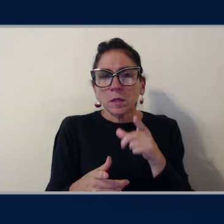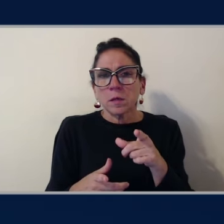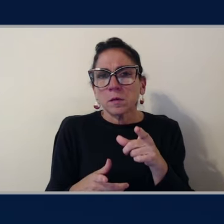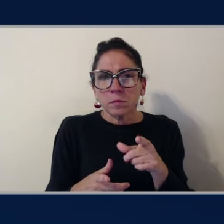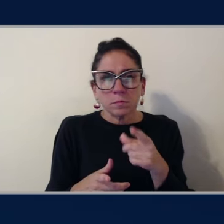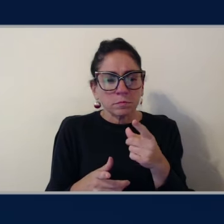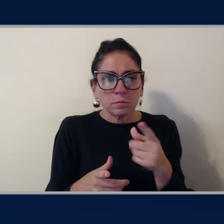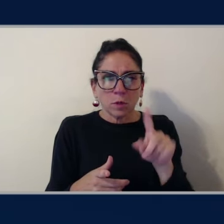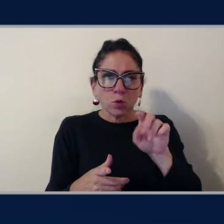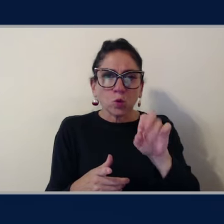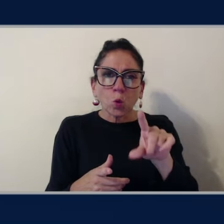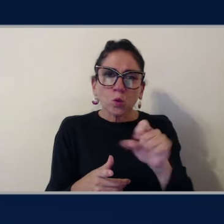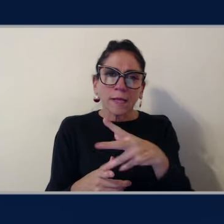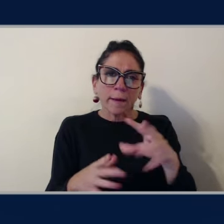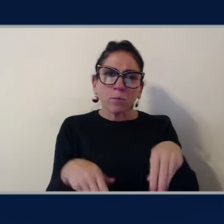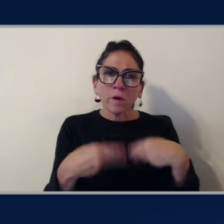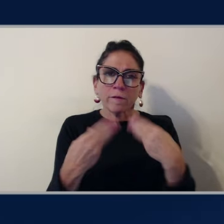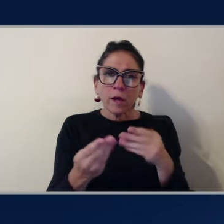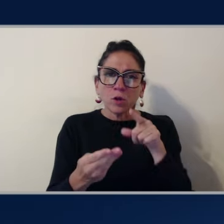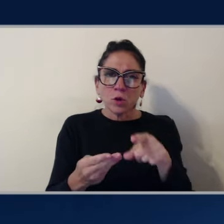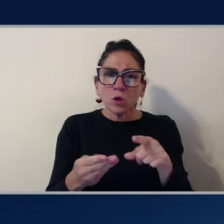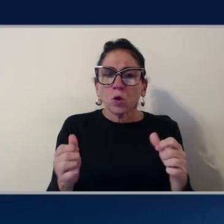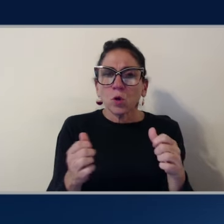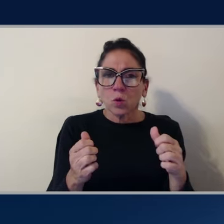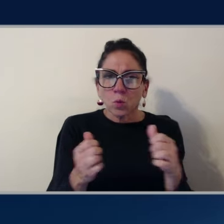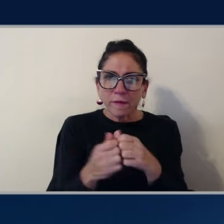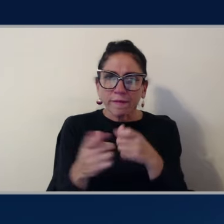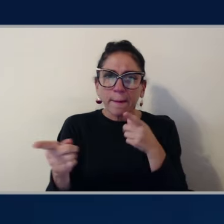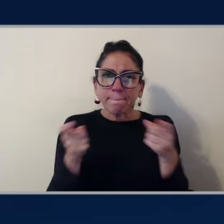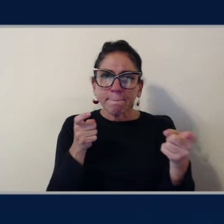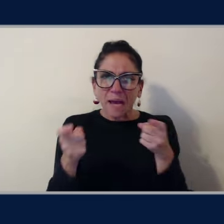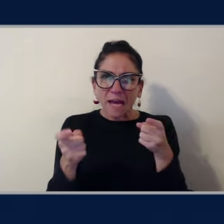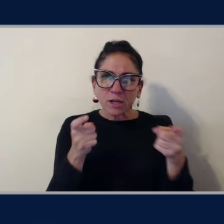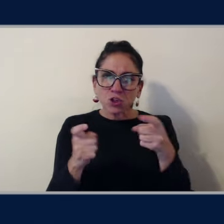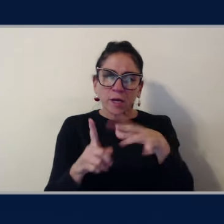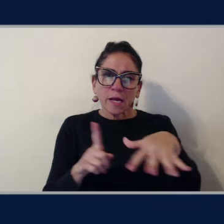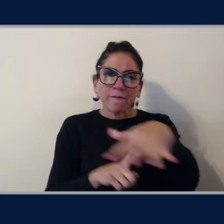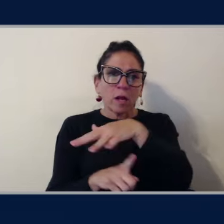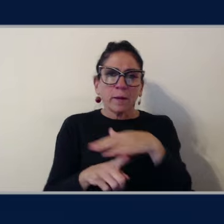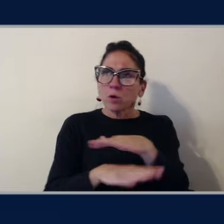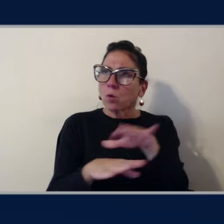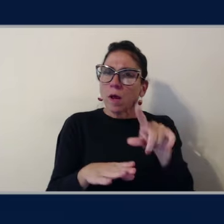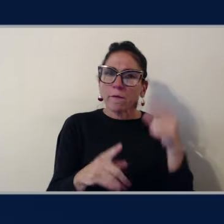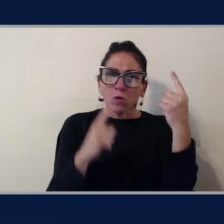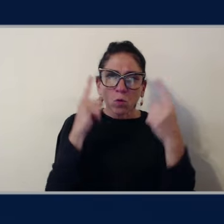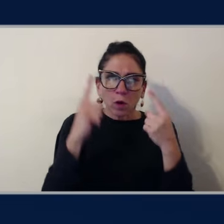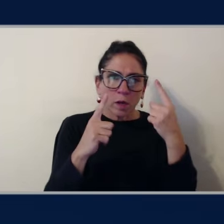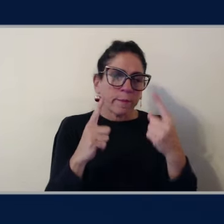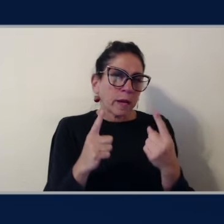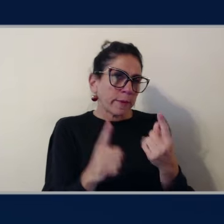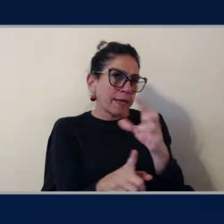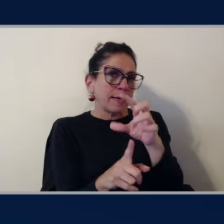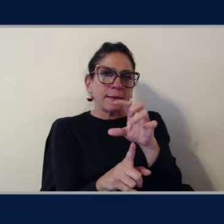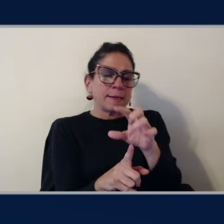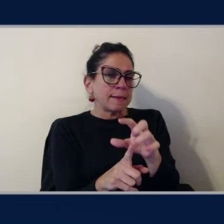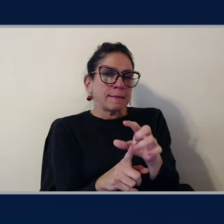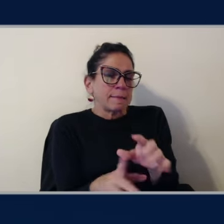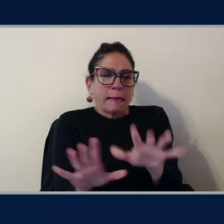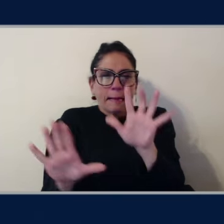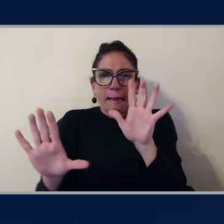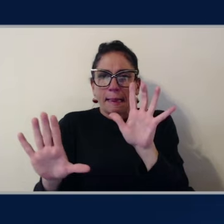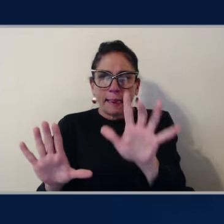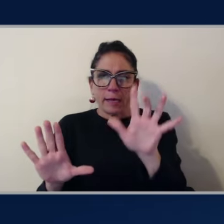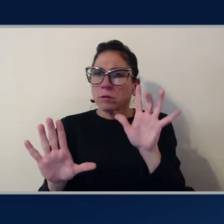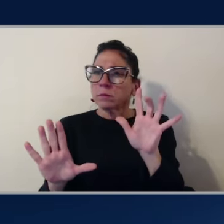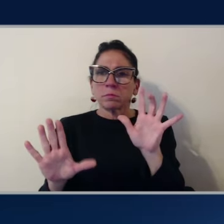also provides you, a managed environment wherein you don't have to worry about the instances. You can just click on the type